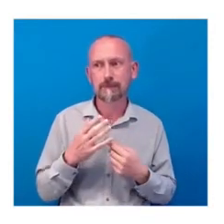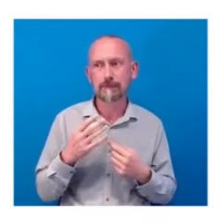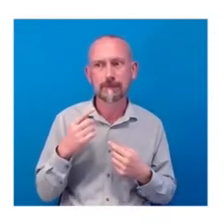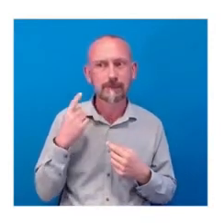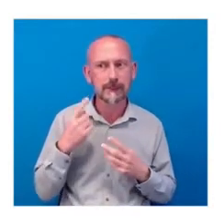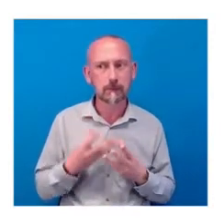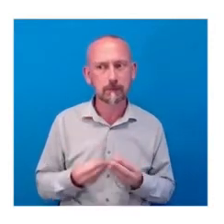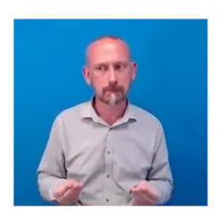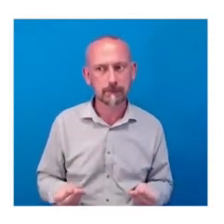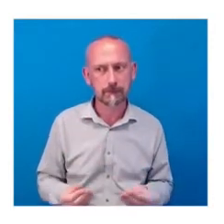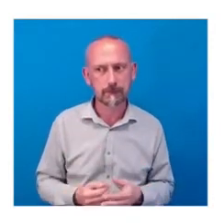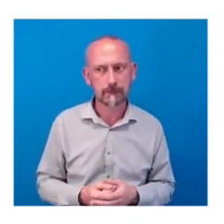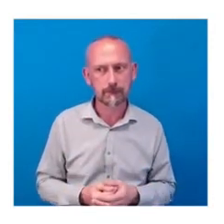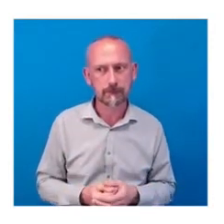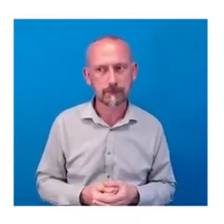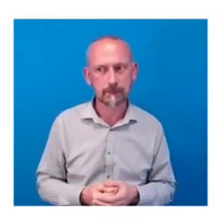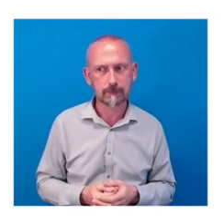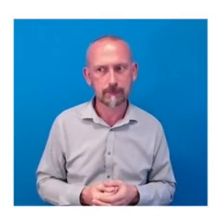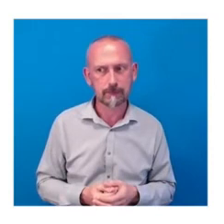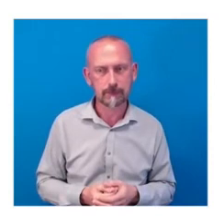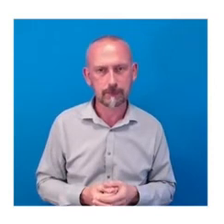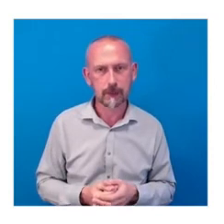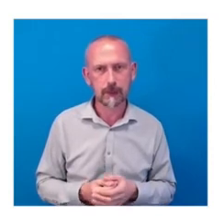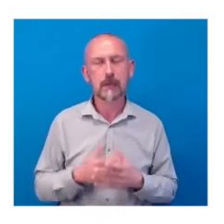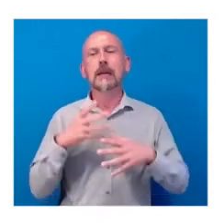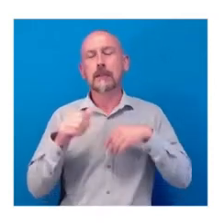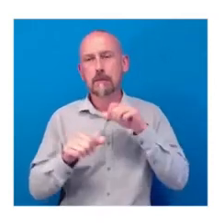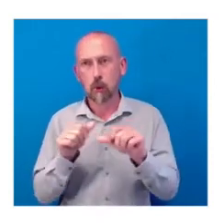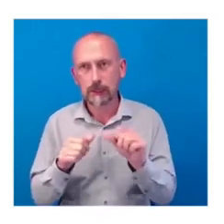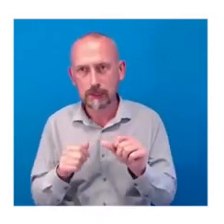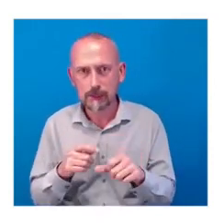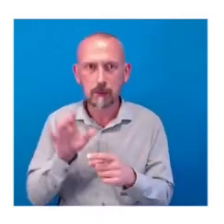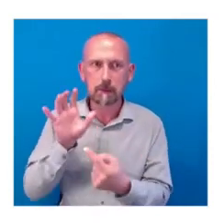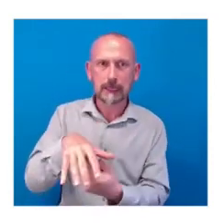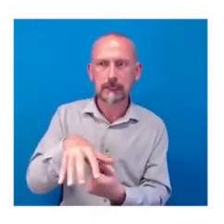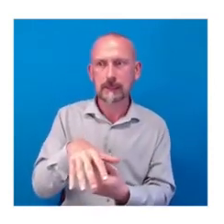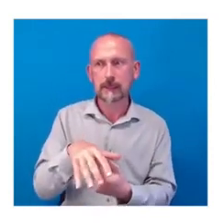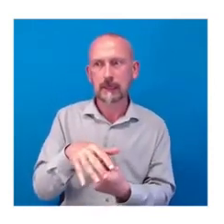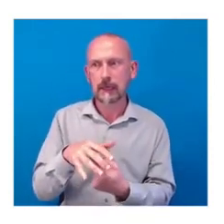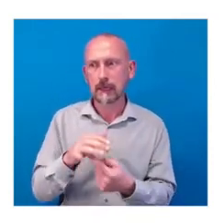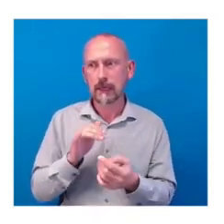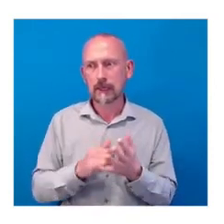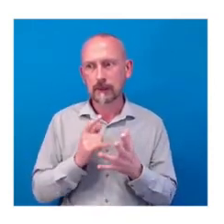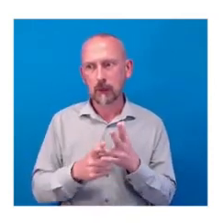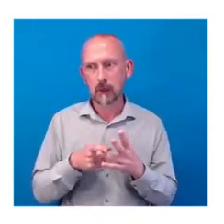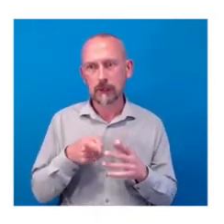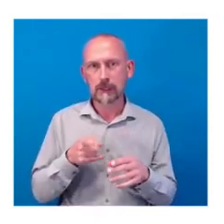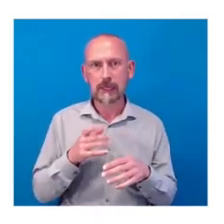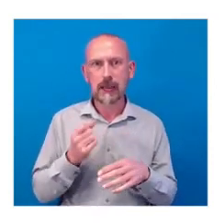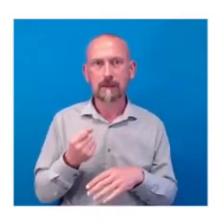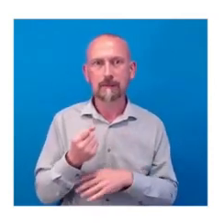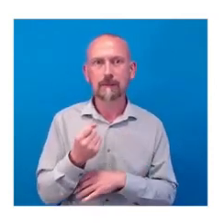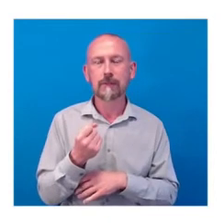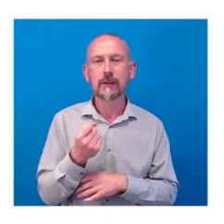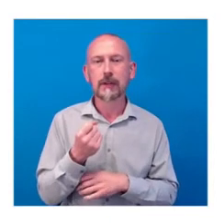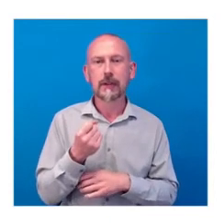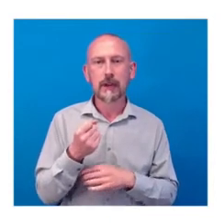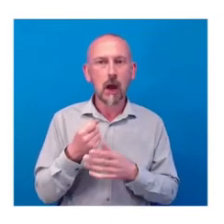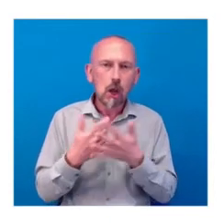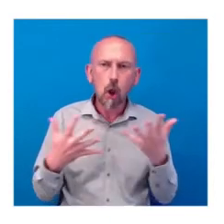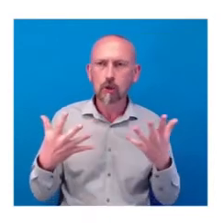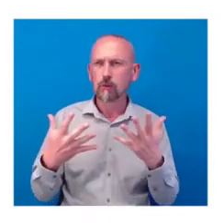and revenue or processes and places. Although I know that in some ways it's opened up space for people, there is a lot of pressure there. And yet